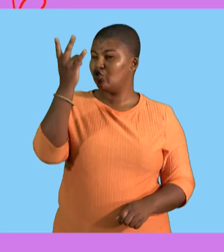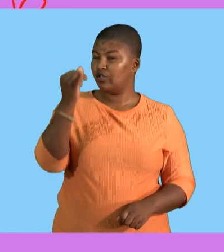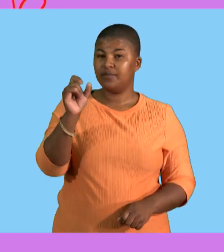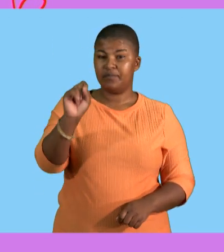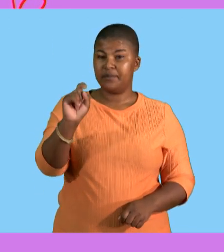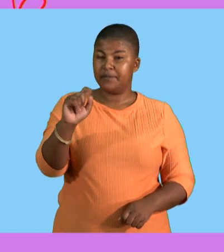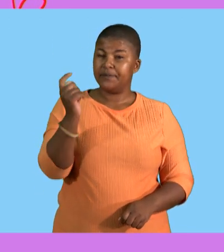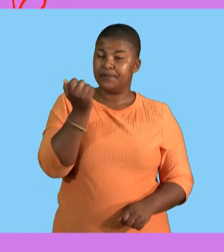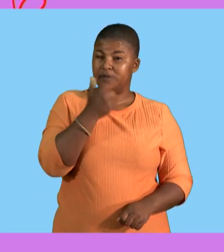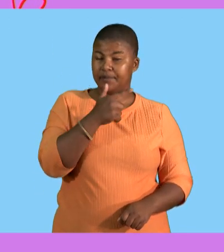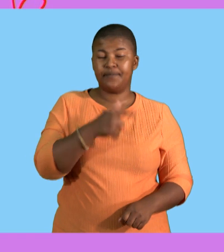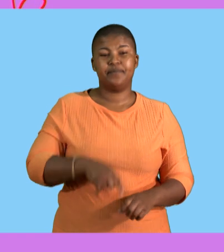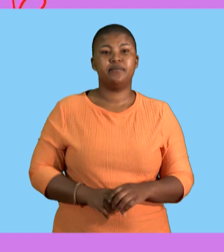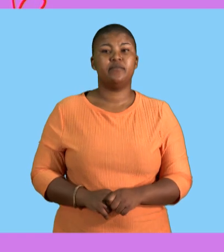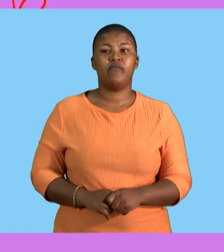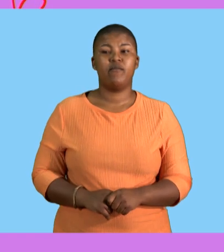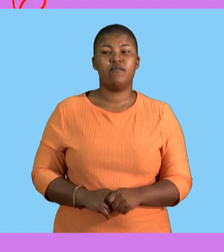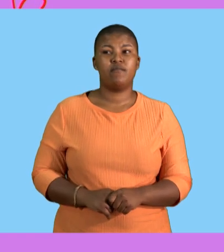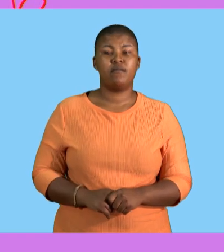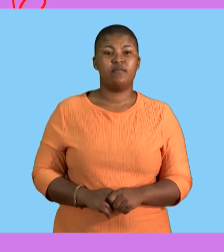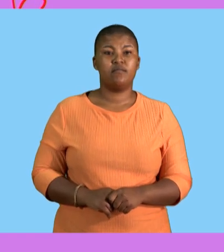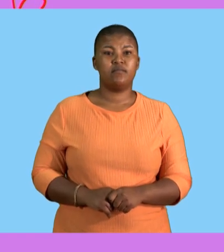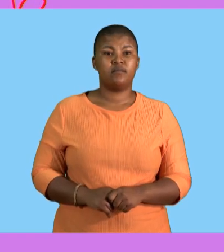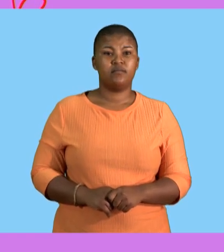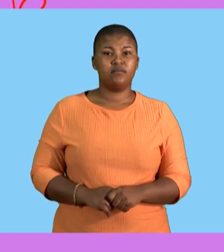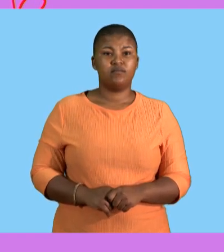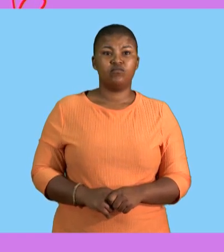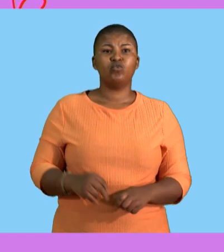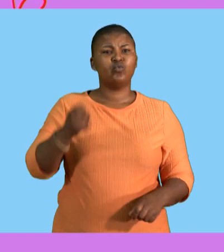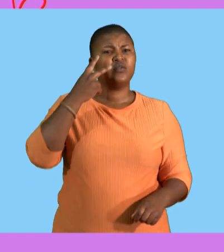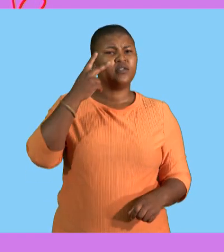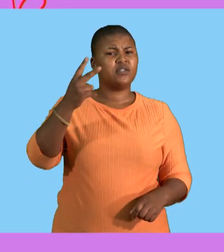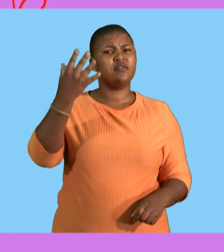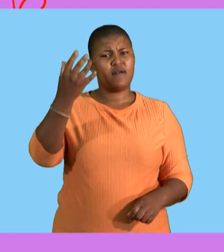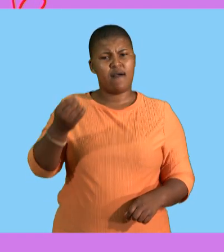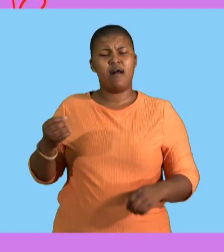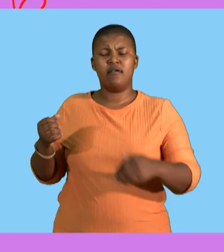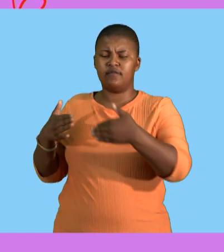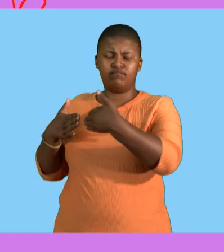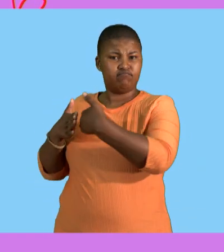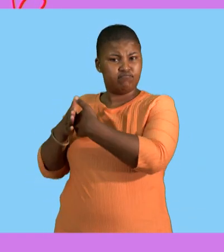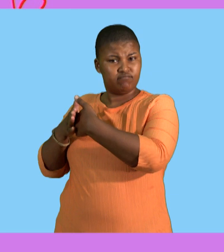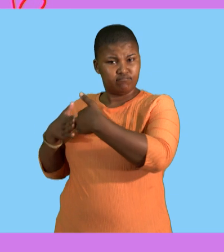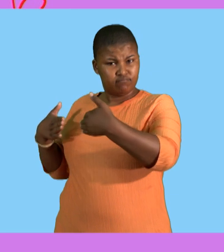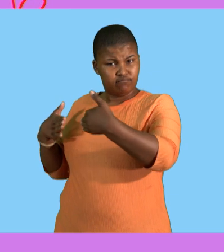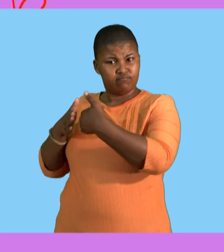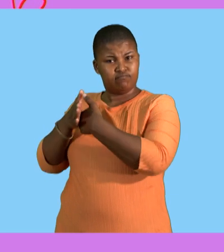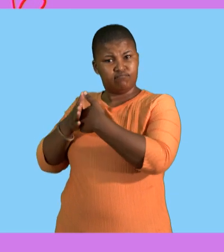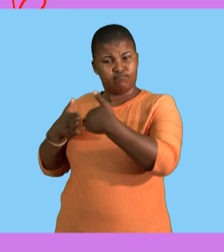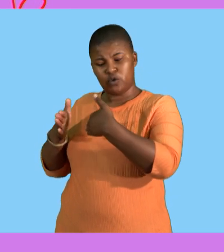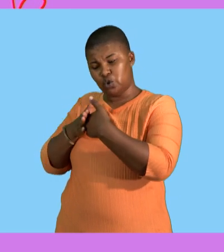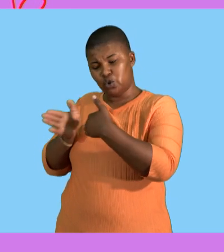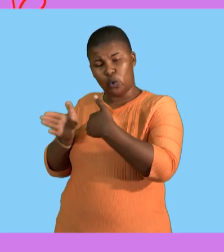closely. We can see that there are sliding doors. Let's just figure that out.